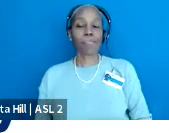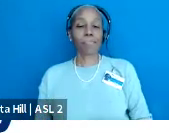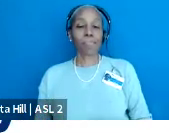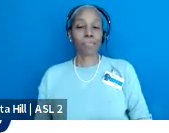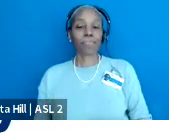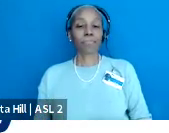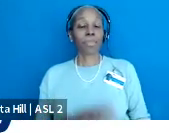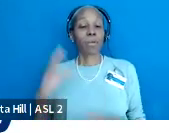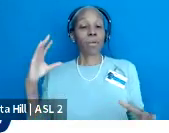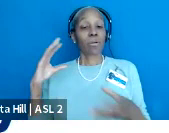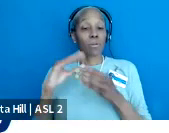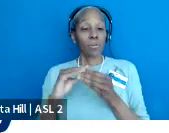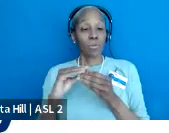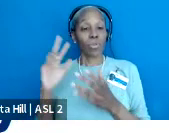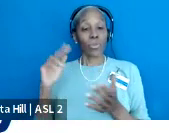Out of the